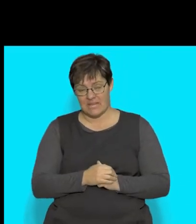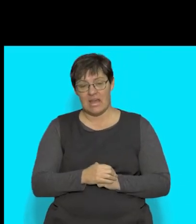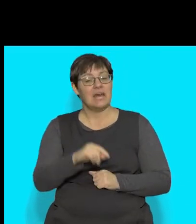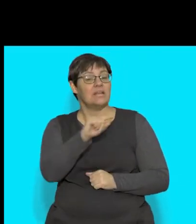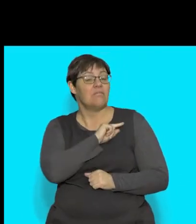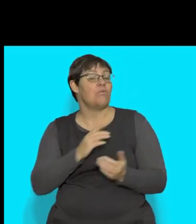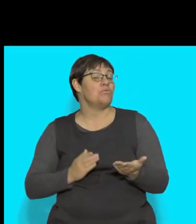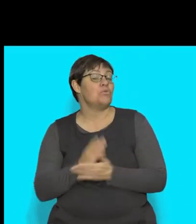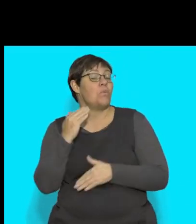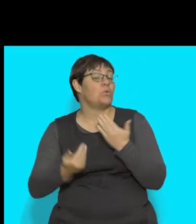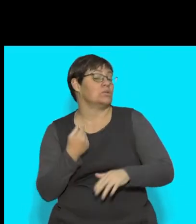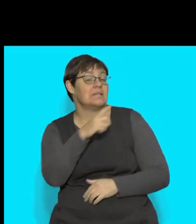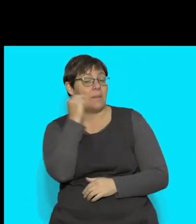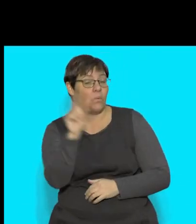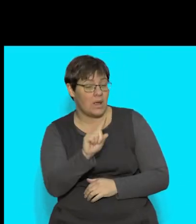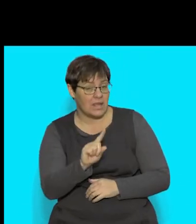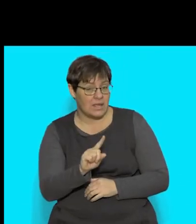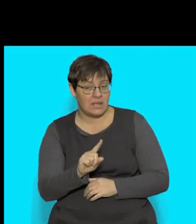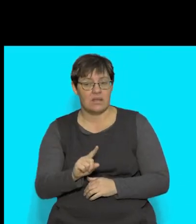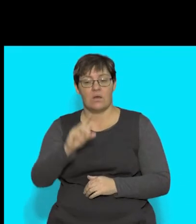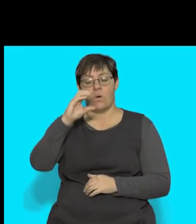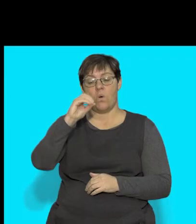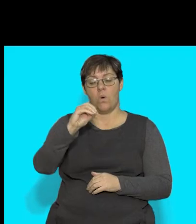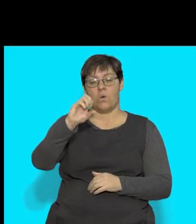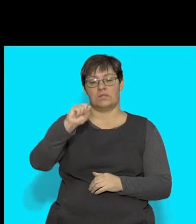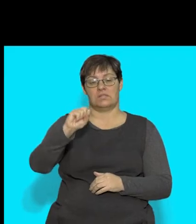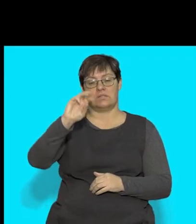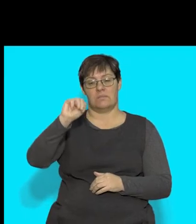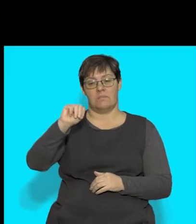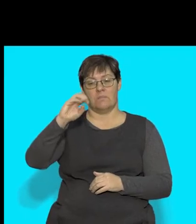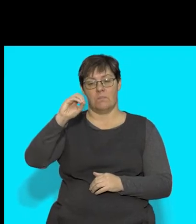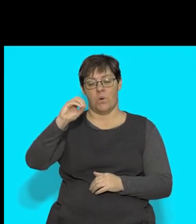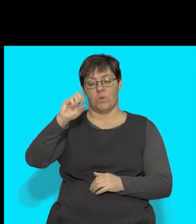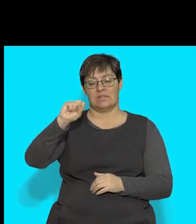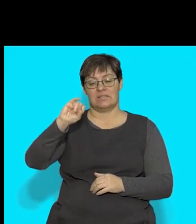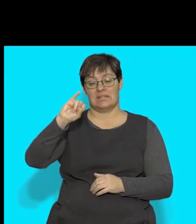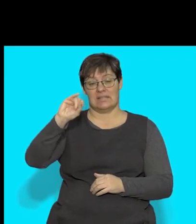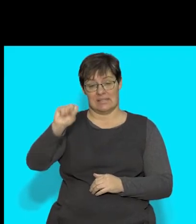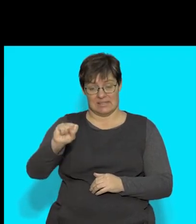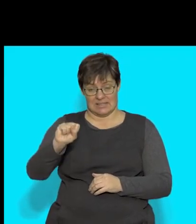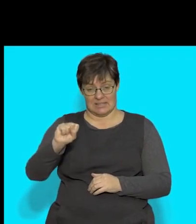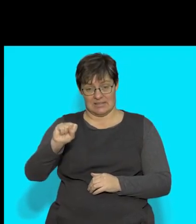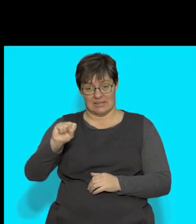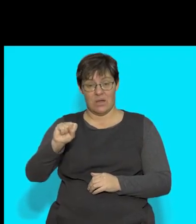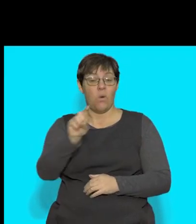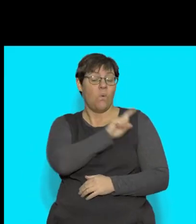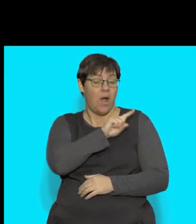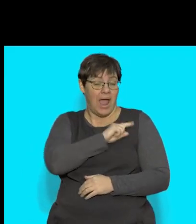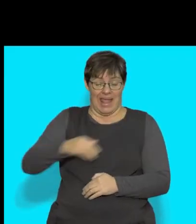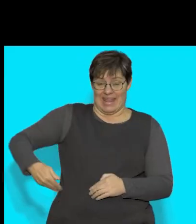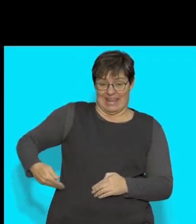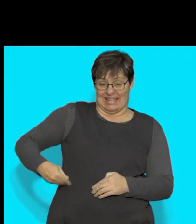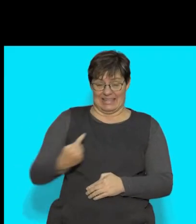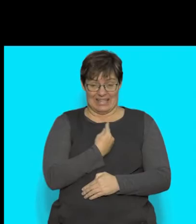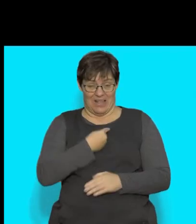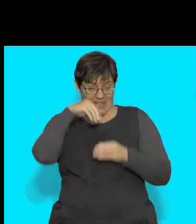osmosis. Because what is going to happen is within the kidney itself, we're going to have a lot of salts, and we're going to look at